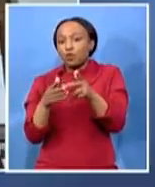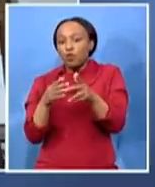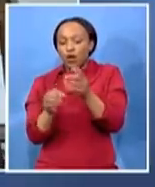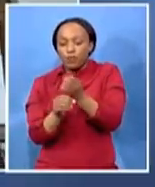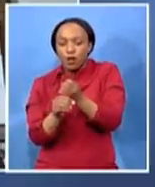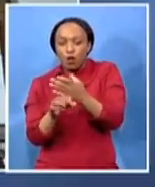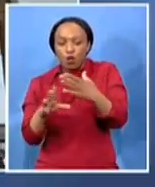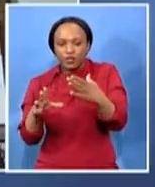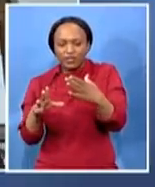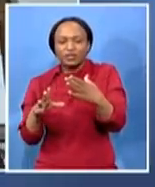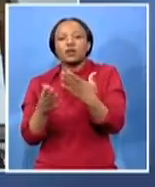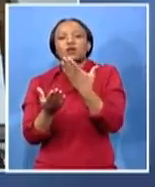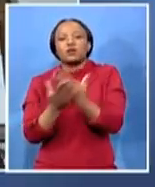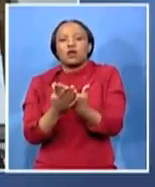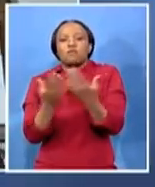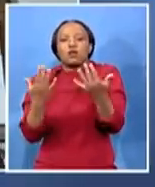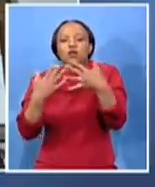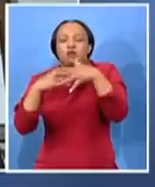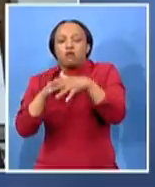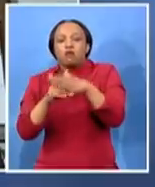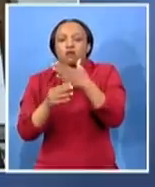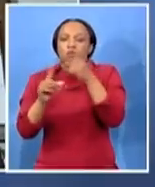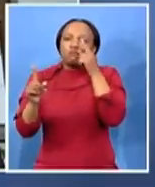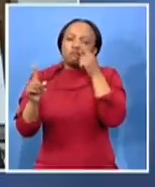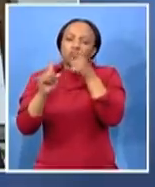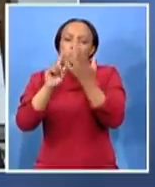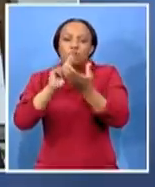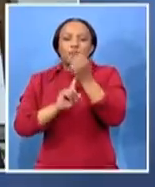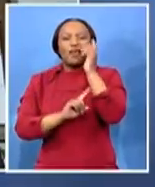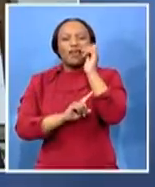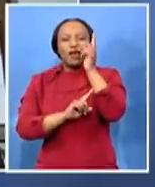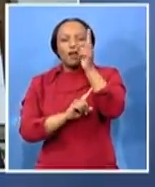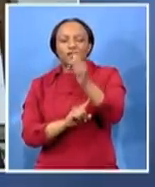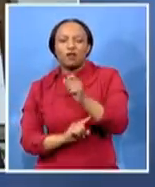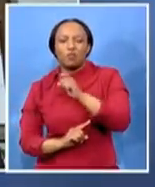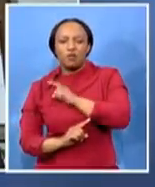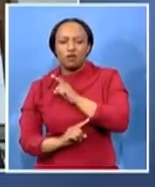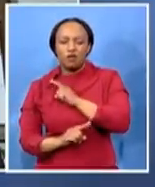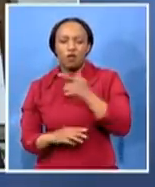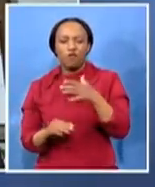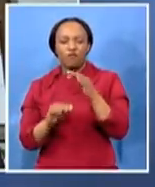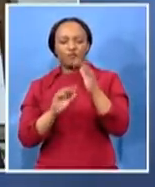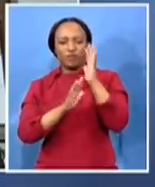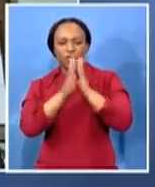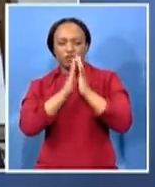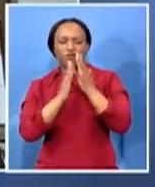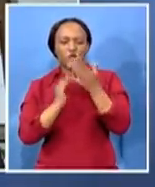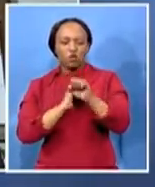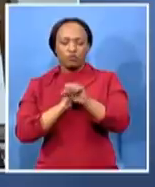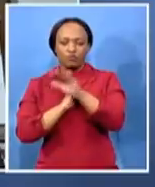in a much later stage in the history of the country, or in the affairs of the